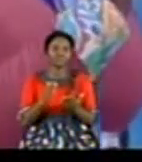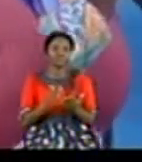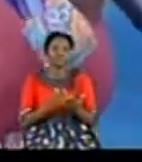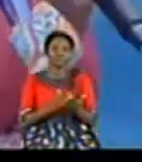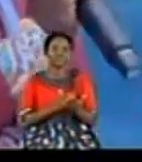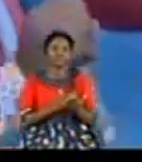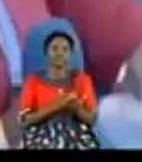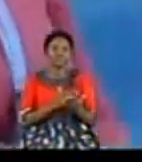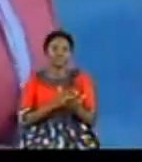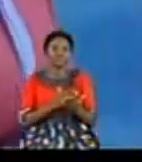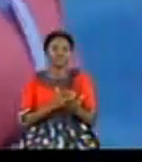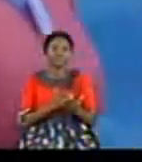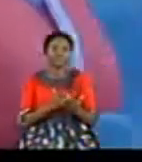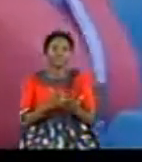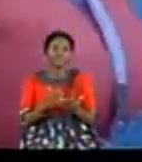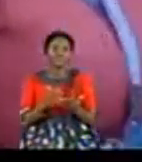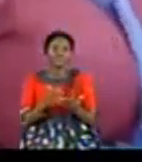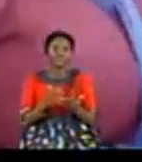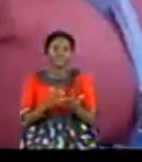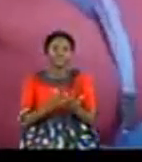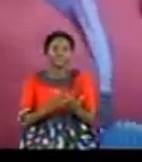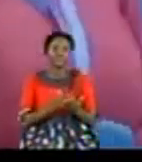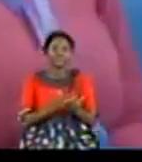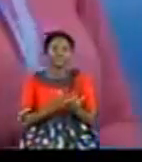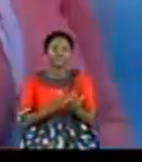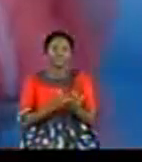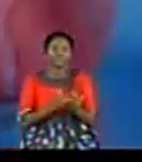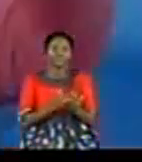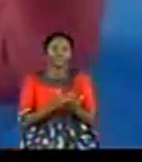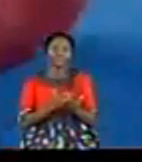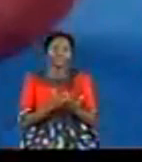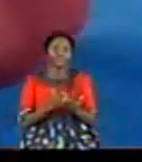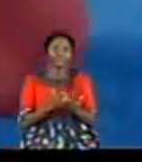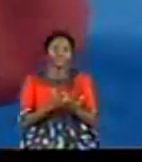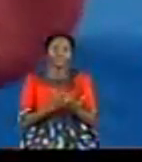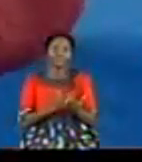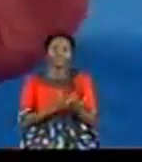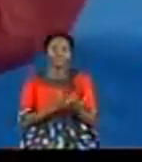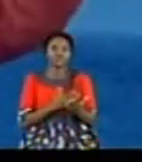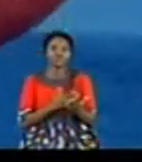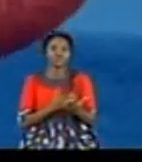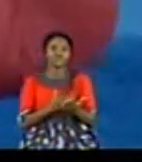you you mighty on your